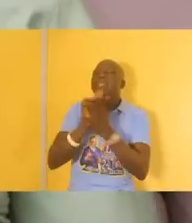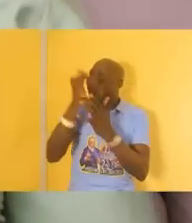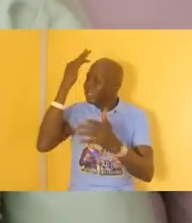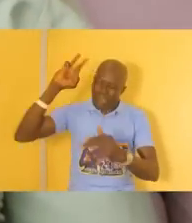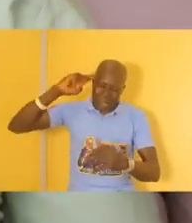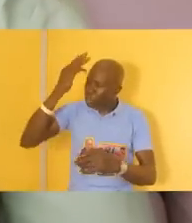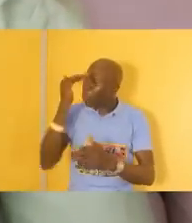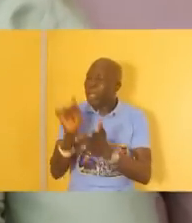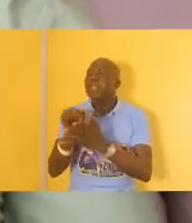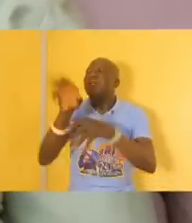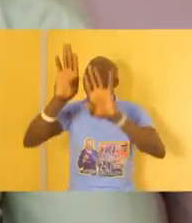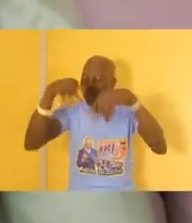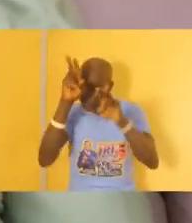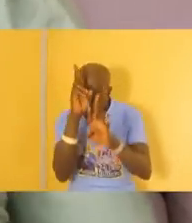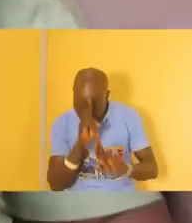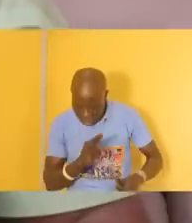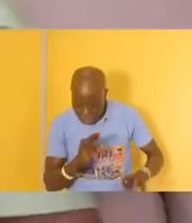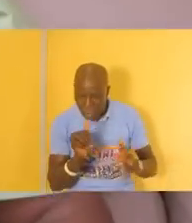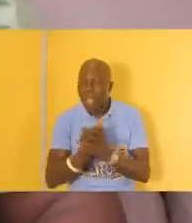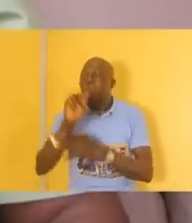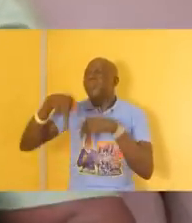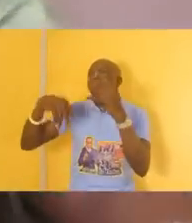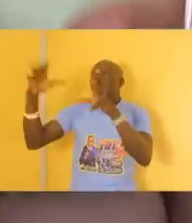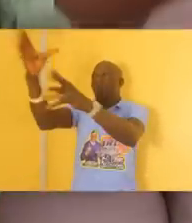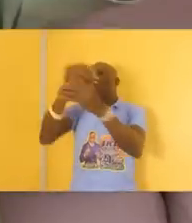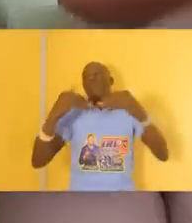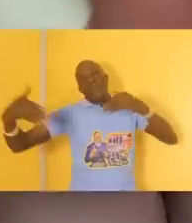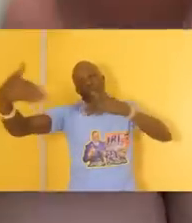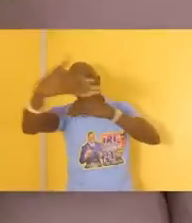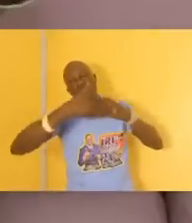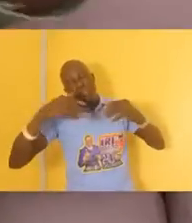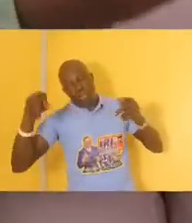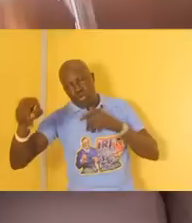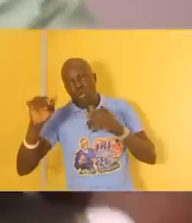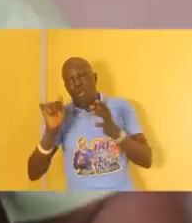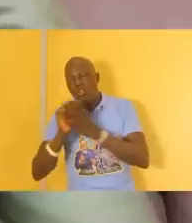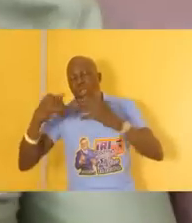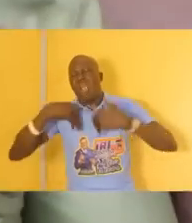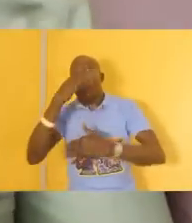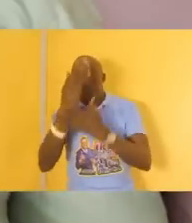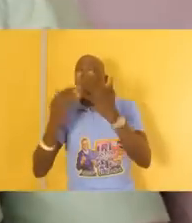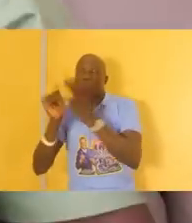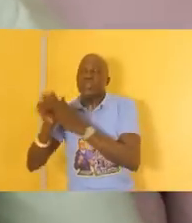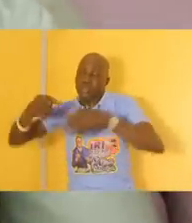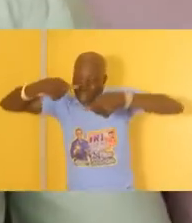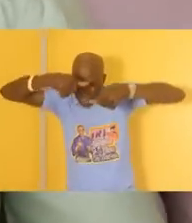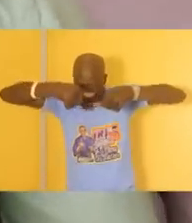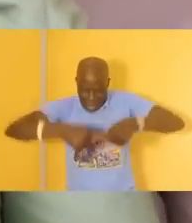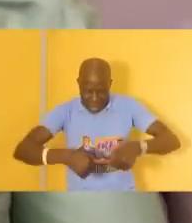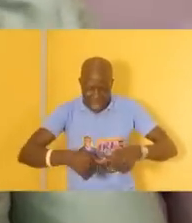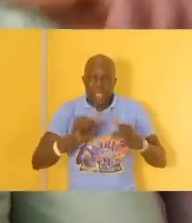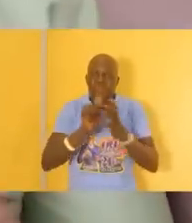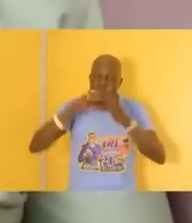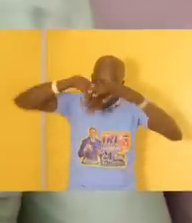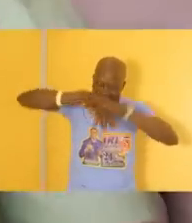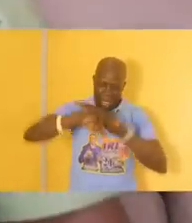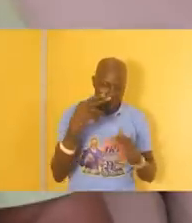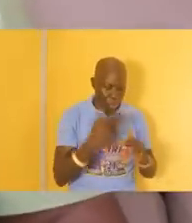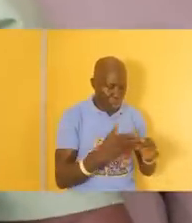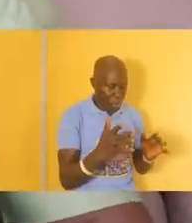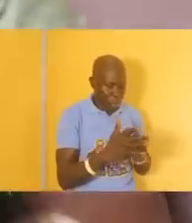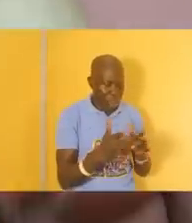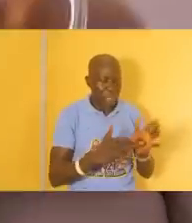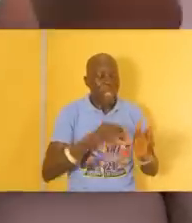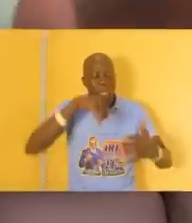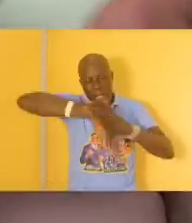come down to meet them. They are not satisfied as they are on their ground. They are not happy as a feeding. Them. They want to be in